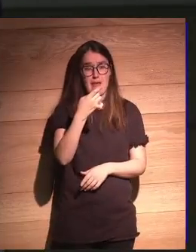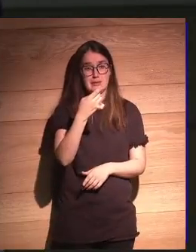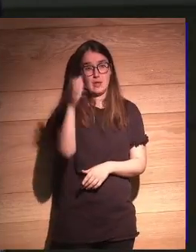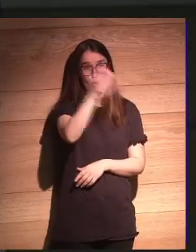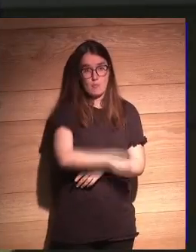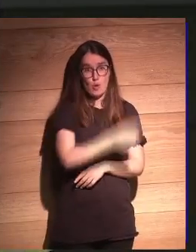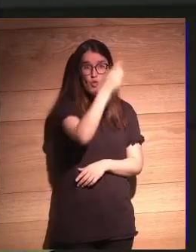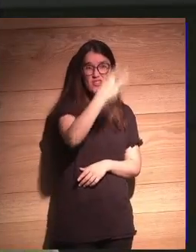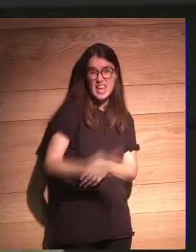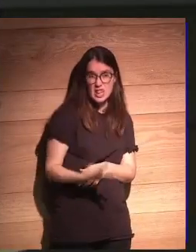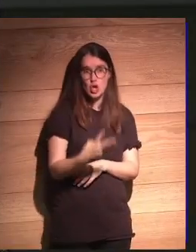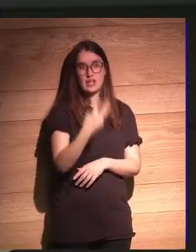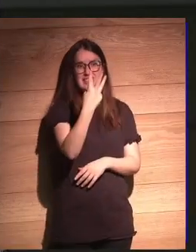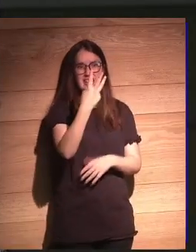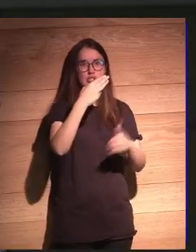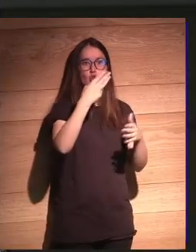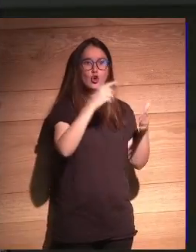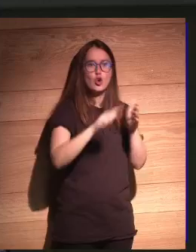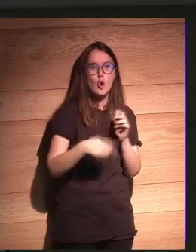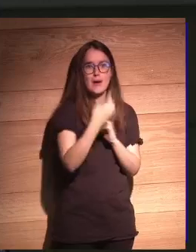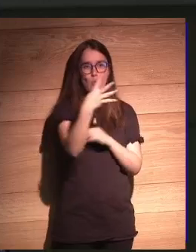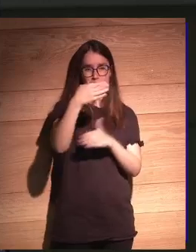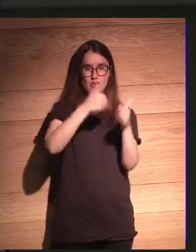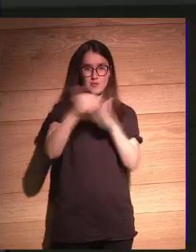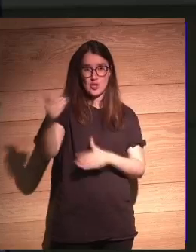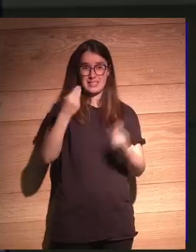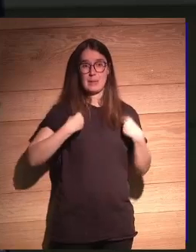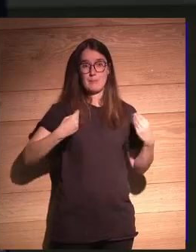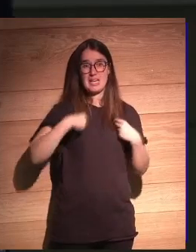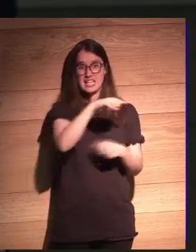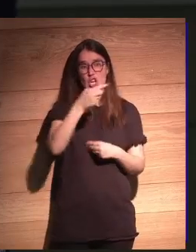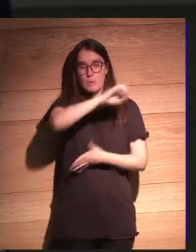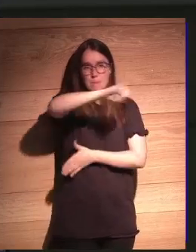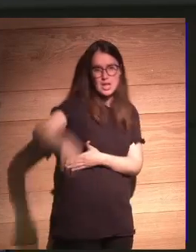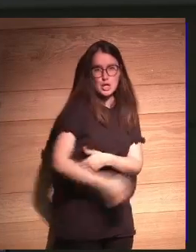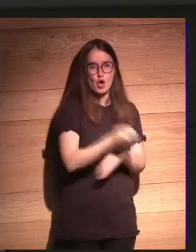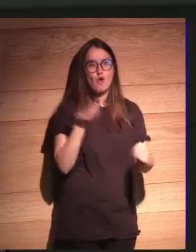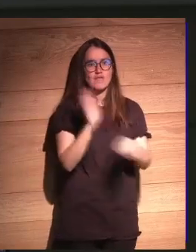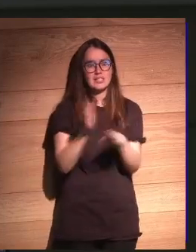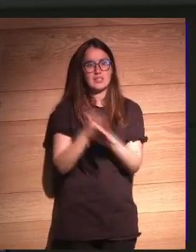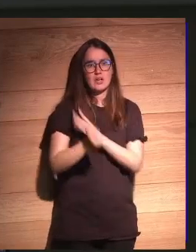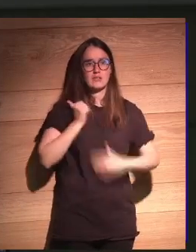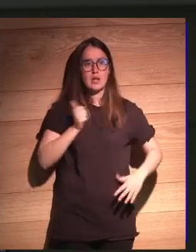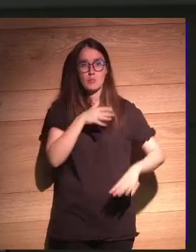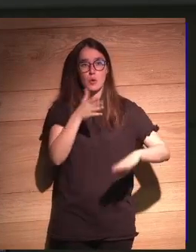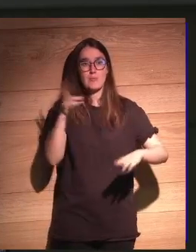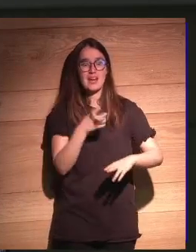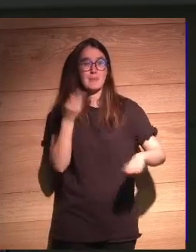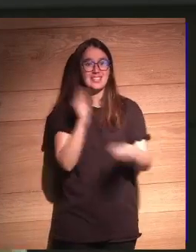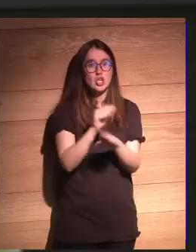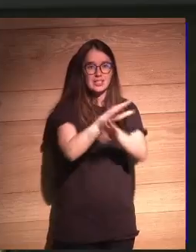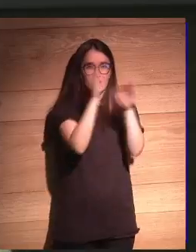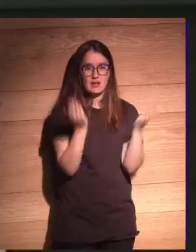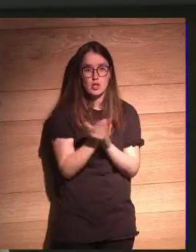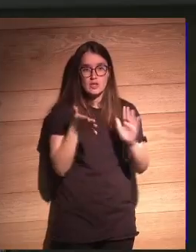have 1/3 of all empty houses are in Spain. So the demand is artificial